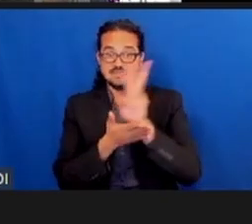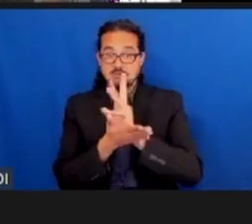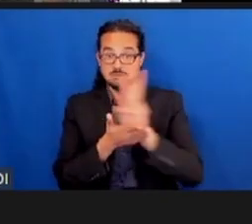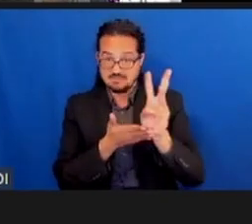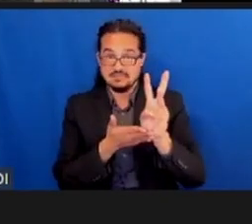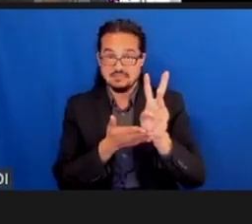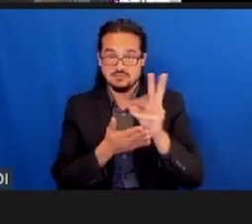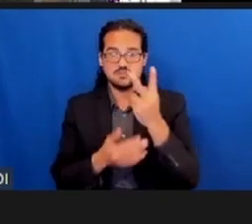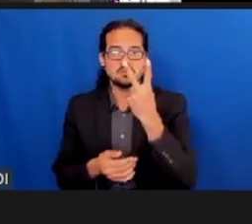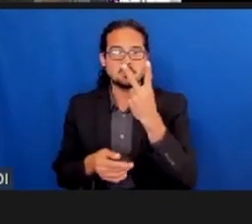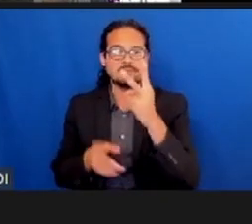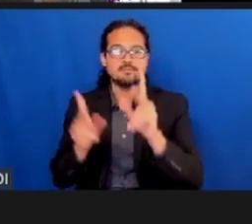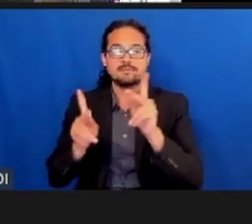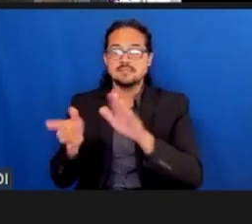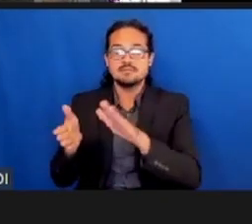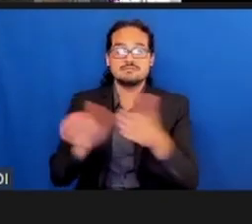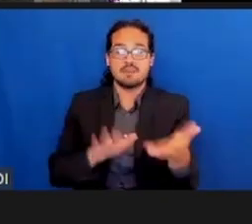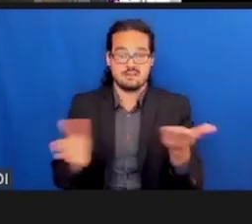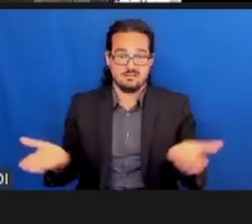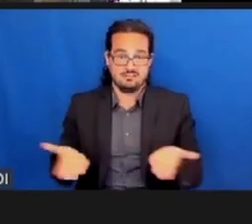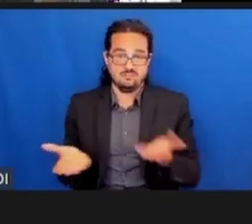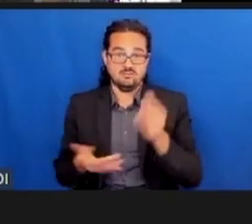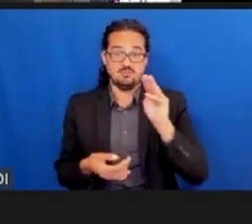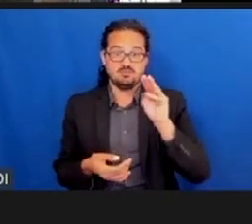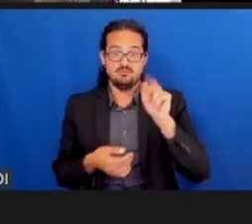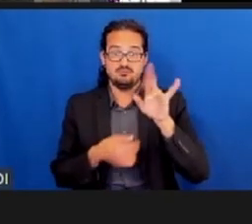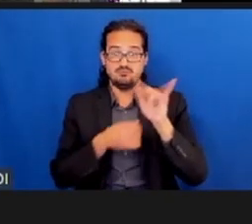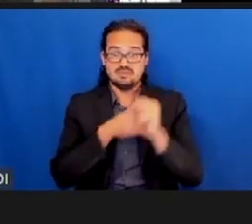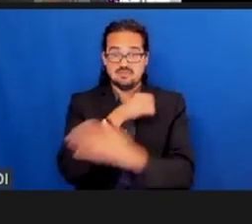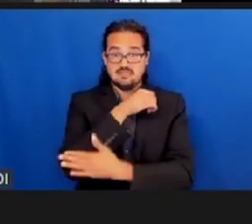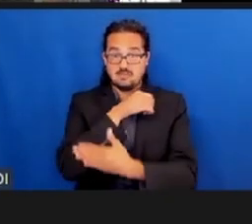vaccinated. Next slide, please.